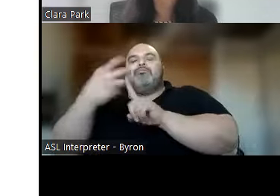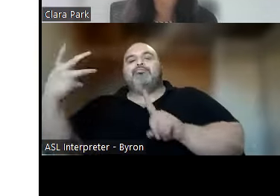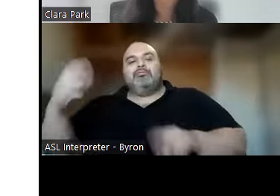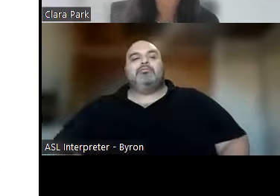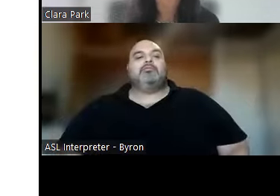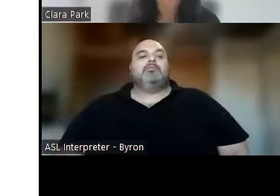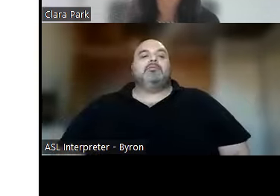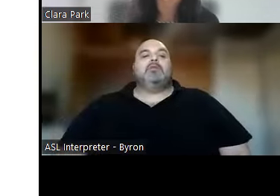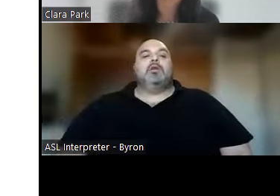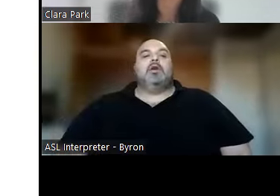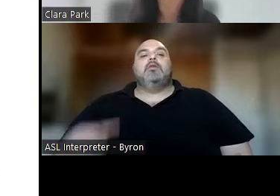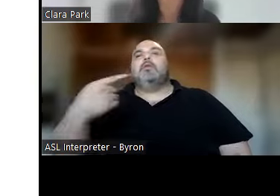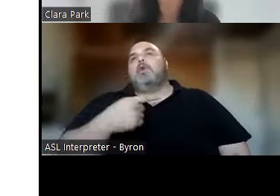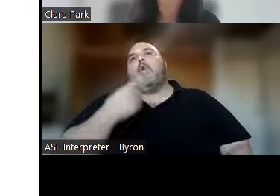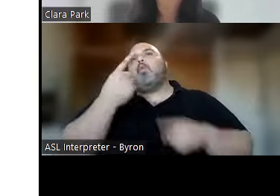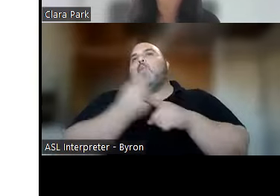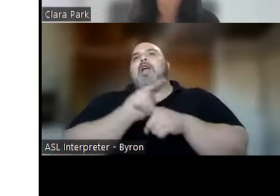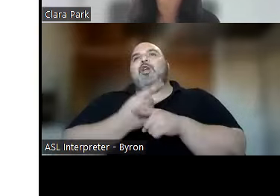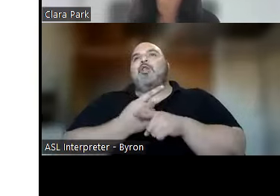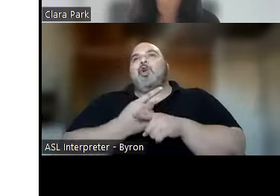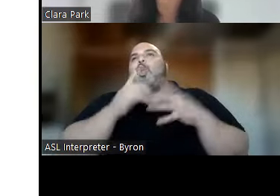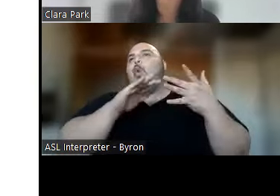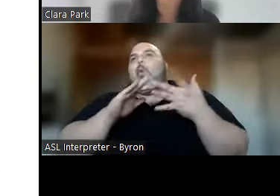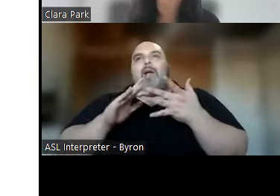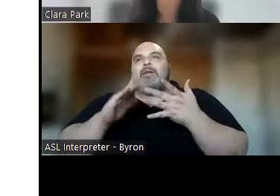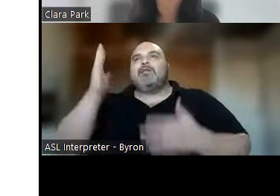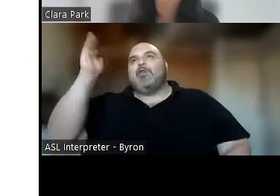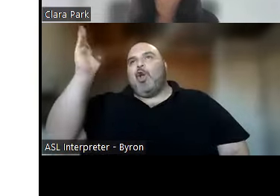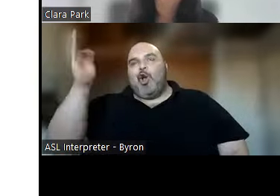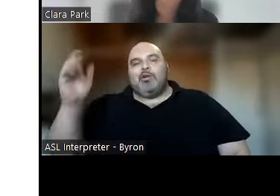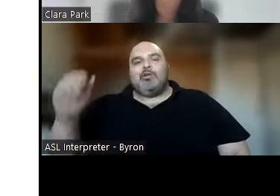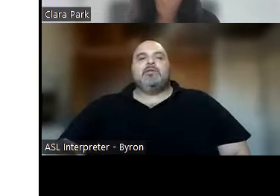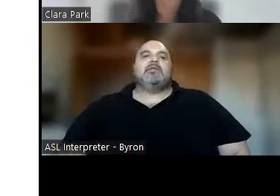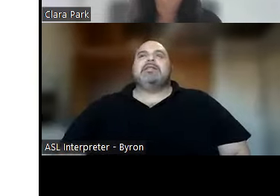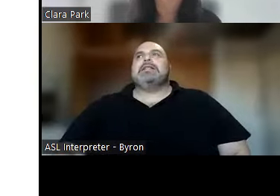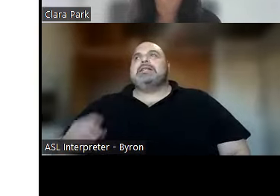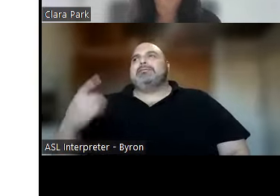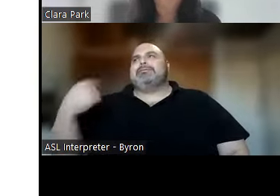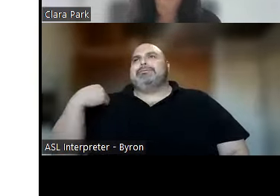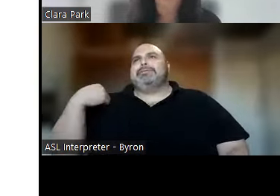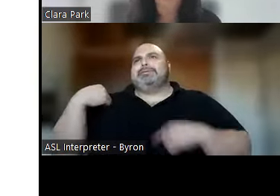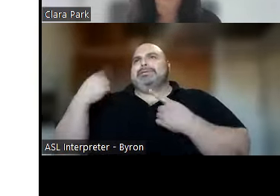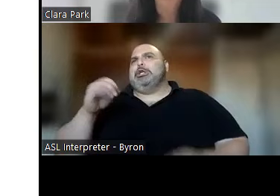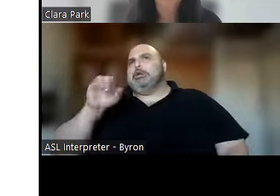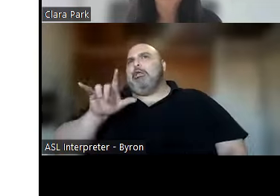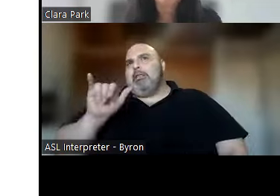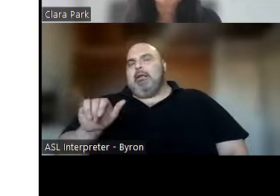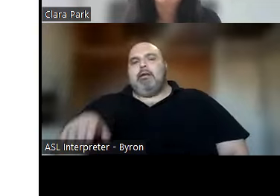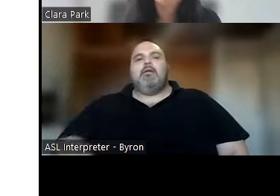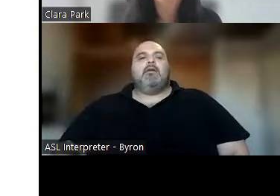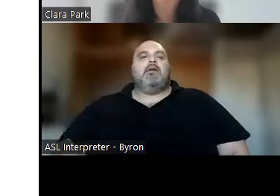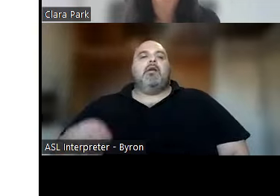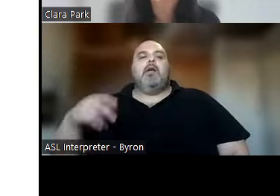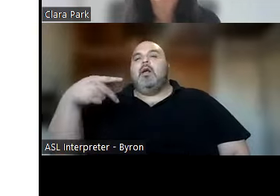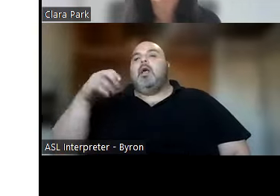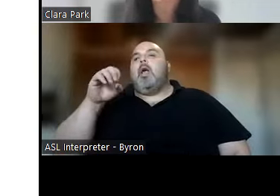also offer regular webinars. We've been hosting monthly webinars since July of last year. And then we also offer podcasts,